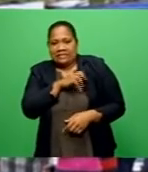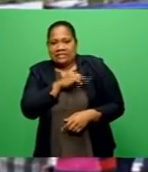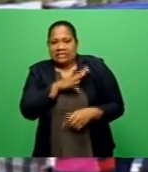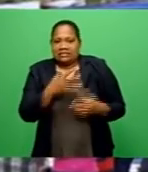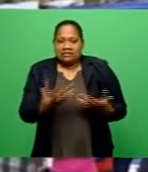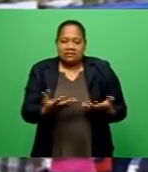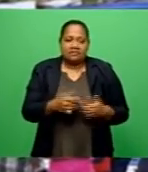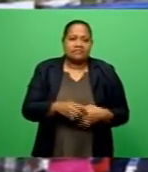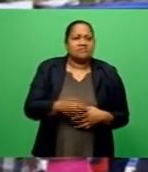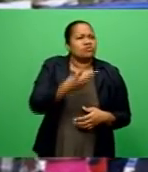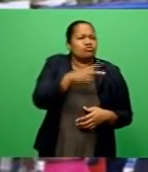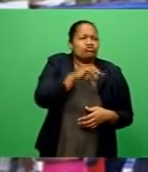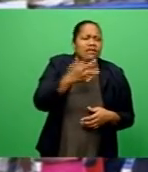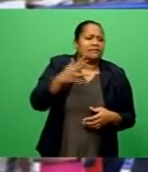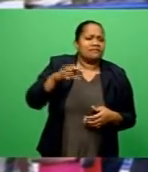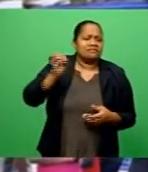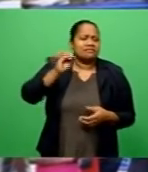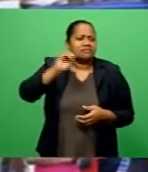of